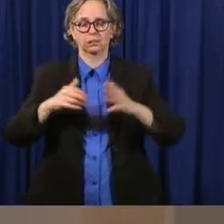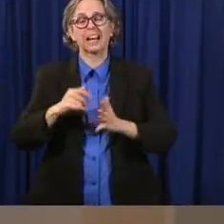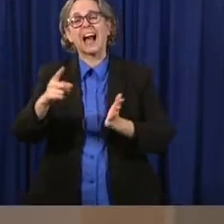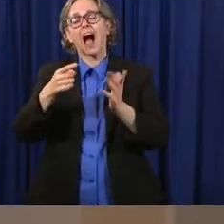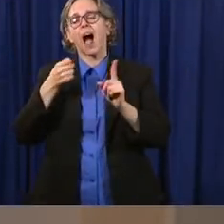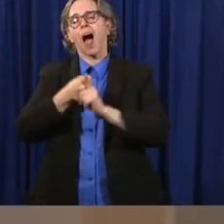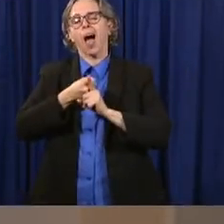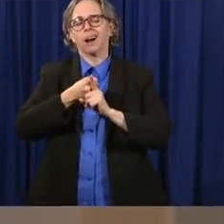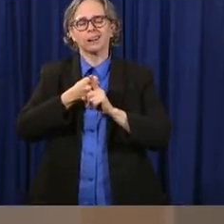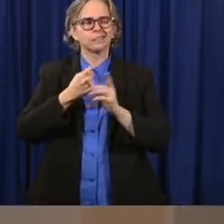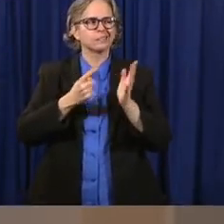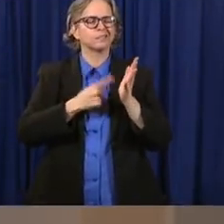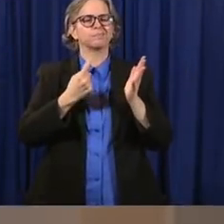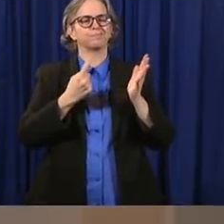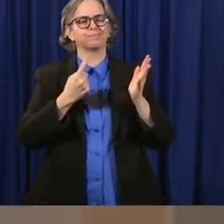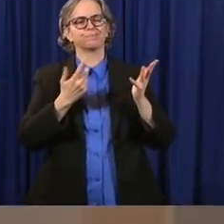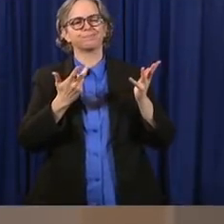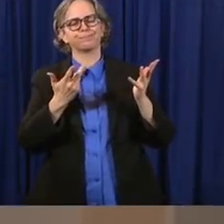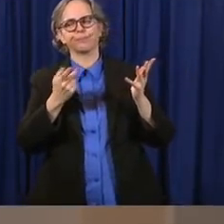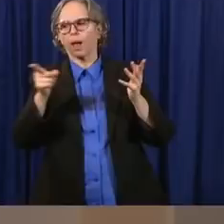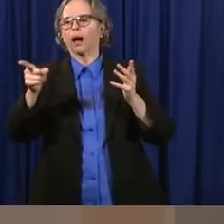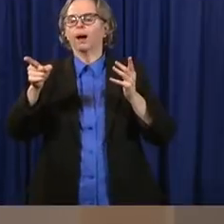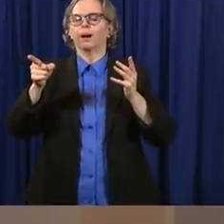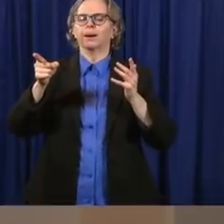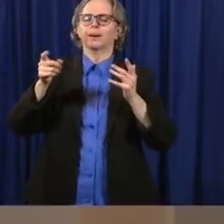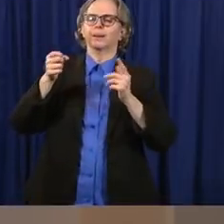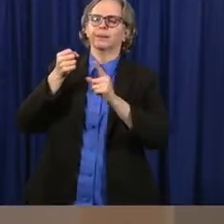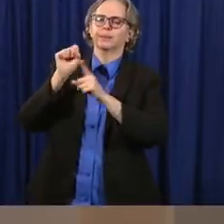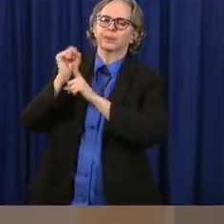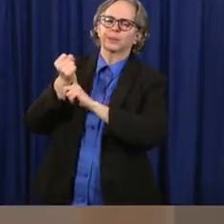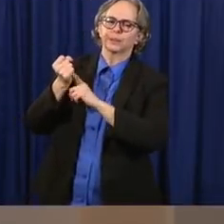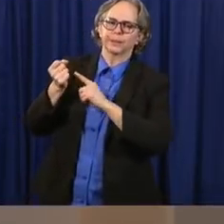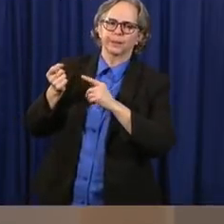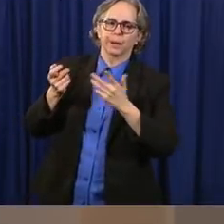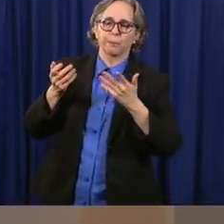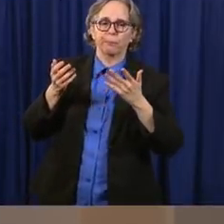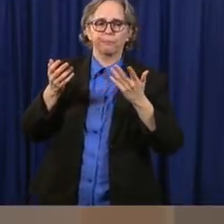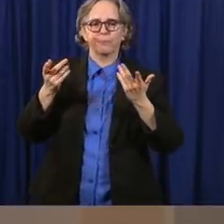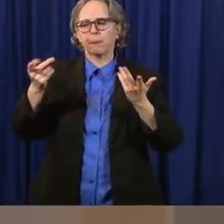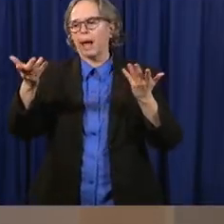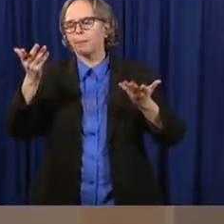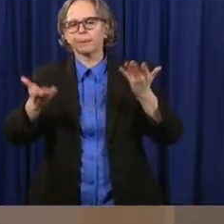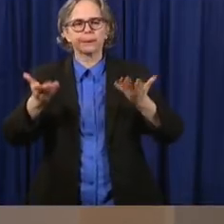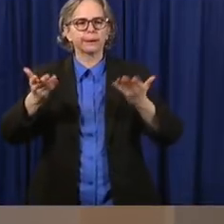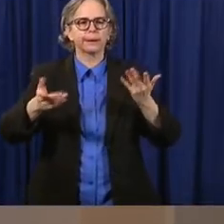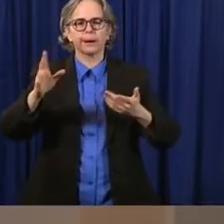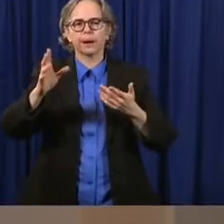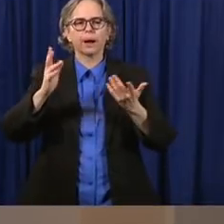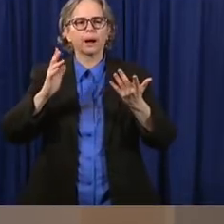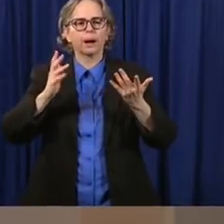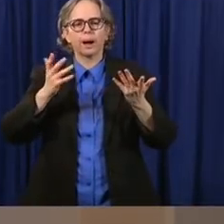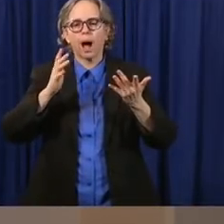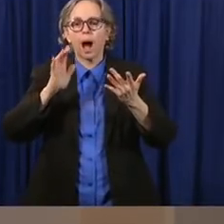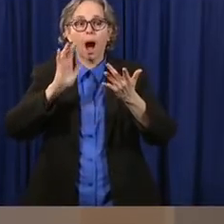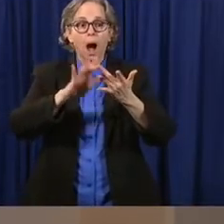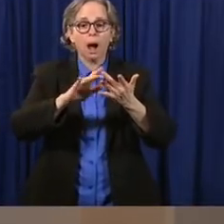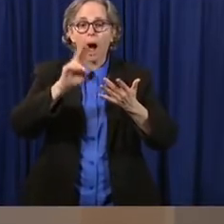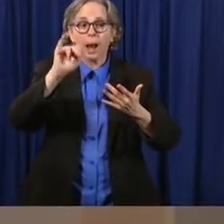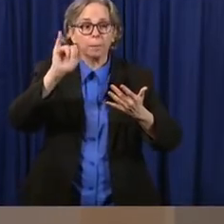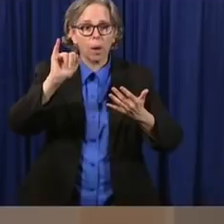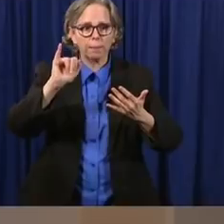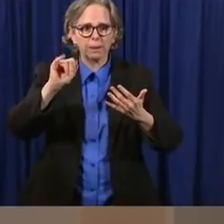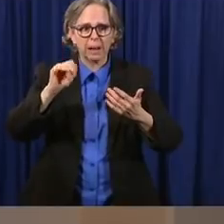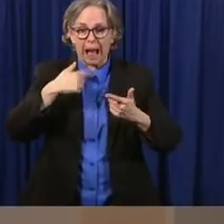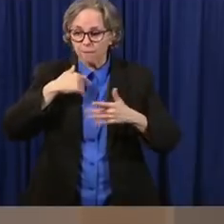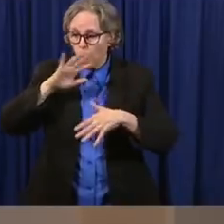may be contacting the folks at unemployment, and they don't have all the information they need to actually